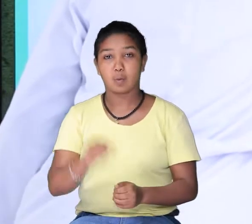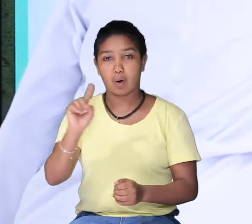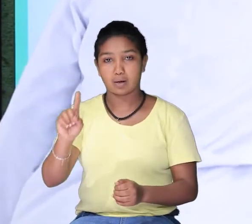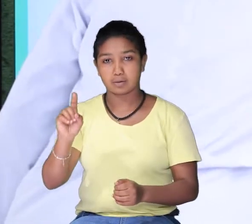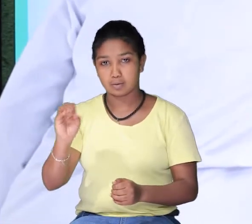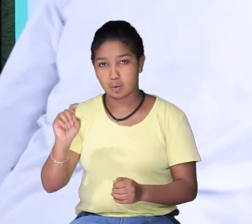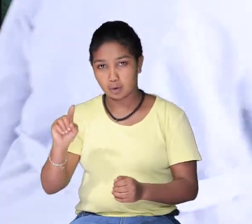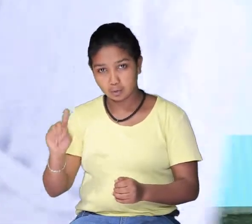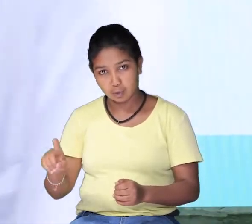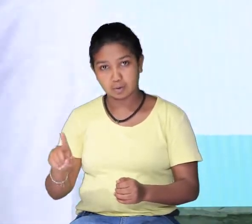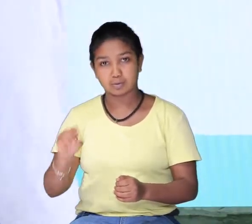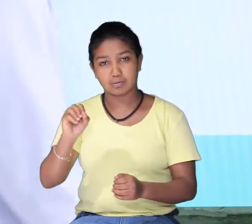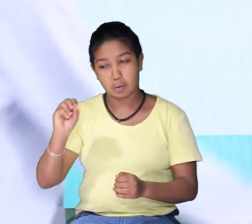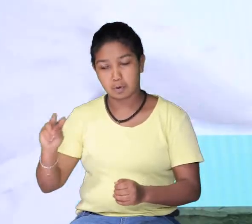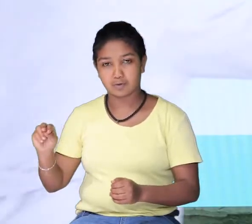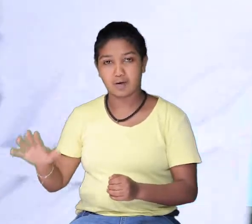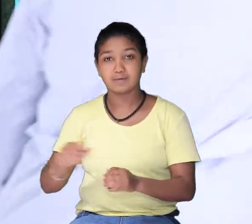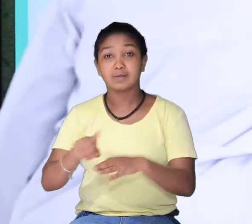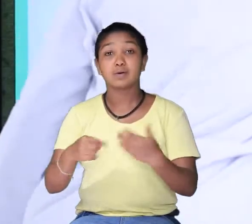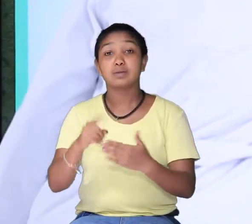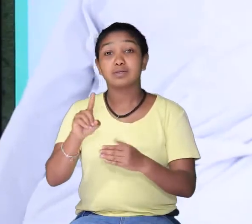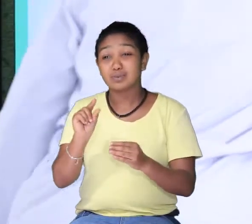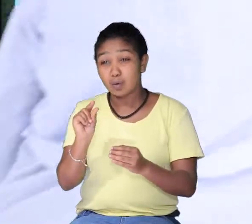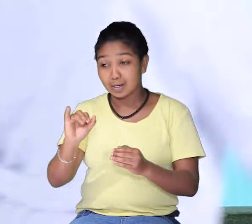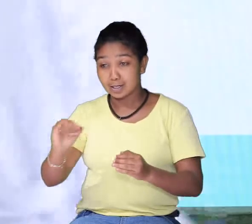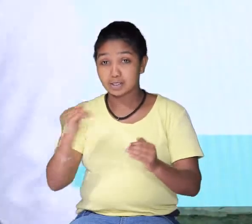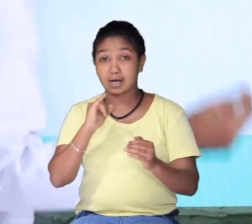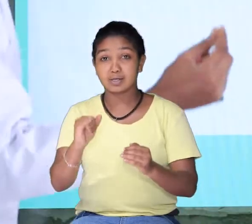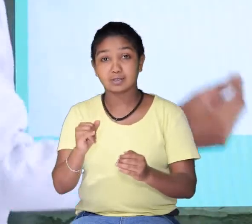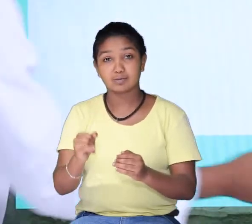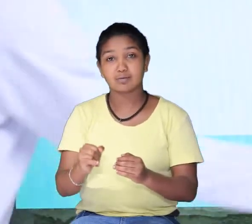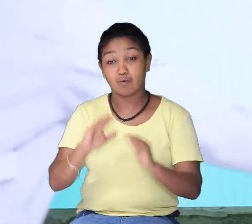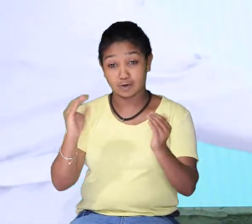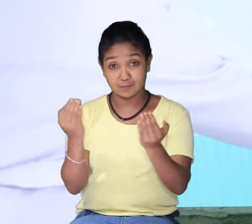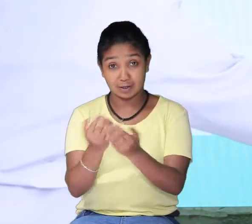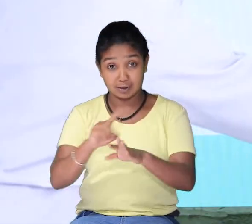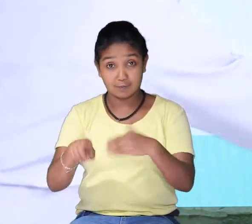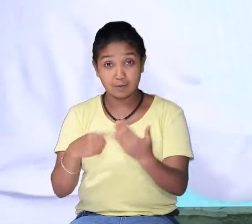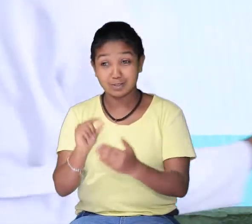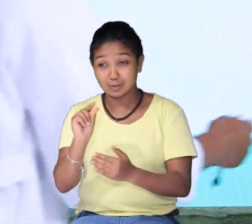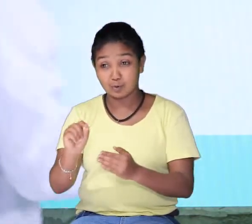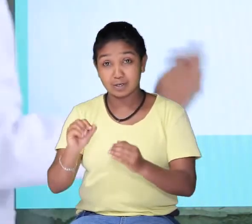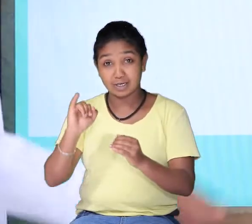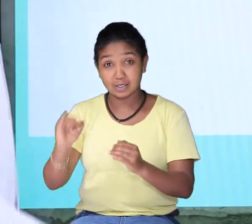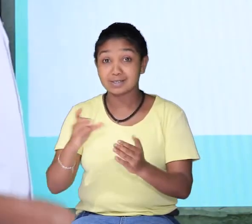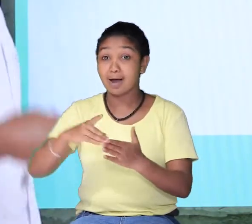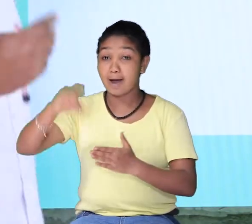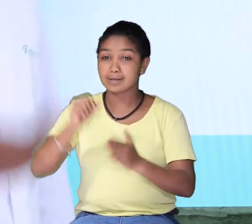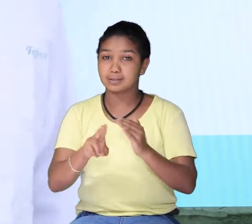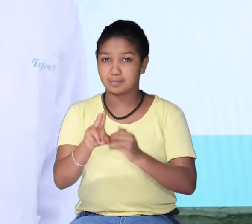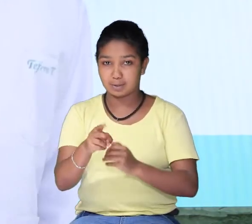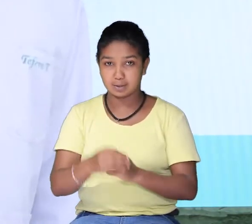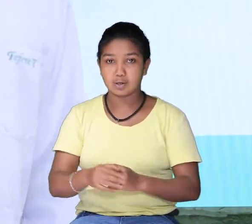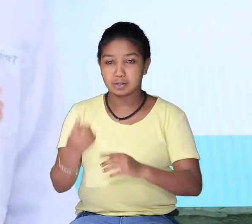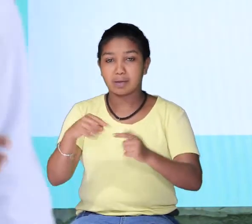this is 0.4, and this is 0.5. So the smaller moment of inertia is for a sphere. The smaller the moment of inertia, the higher the speed, so it